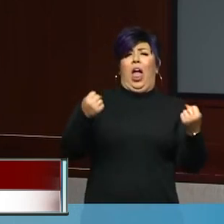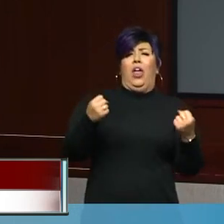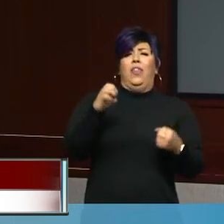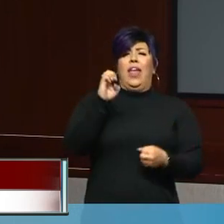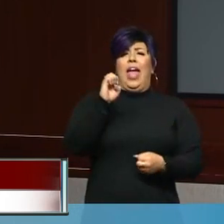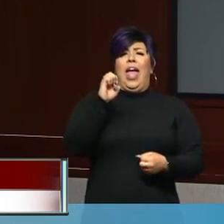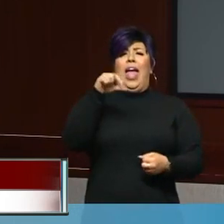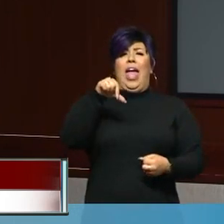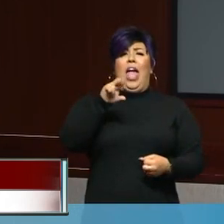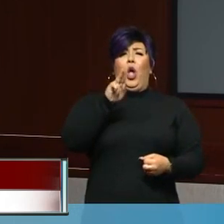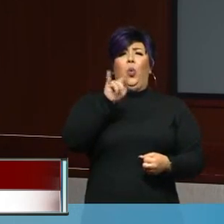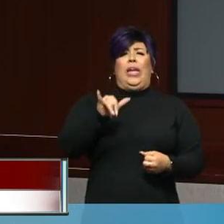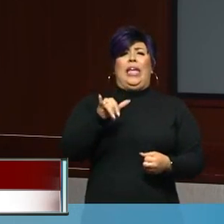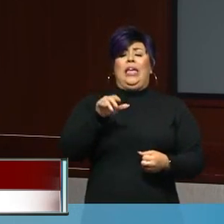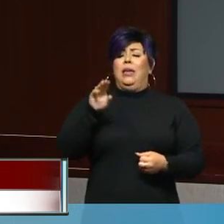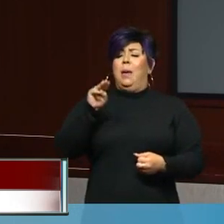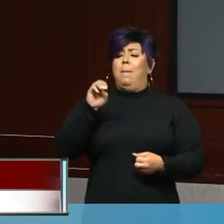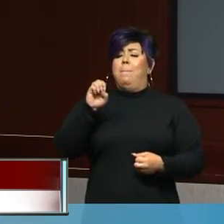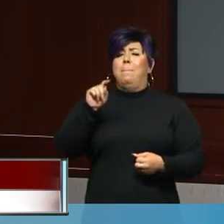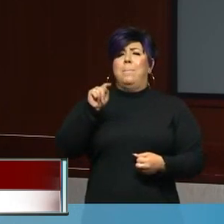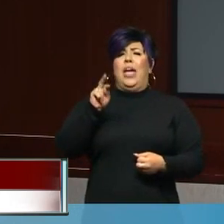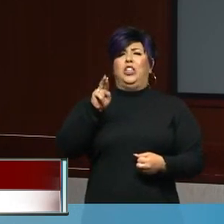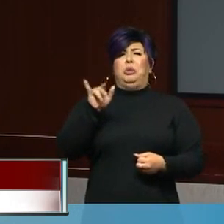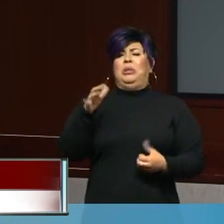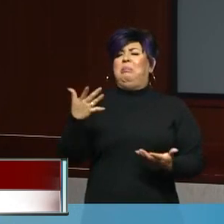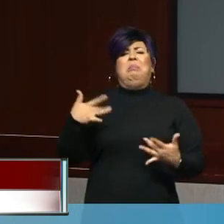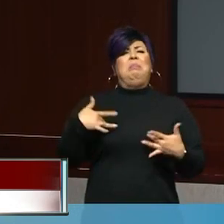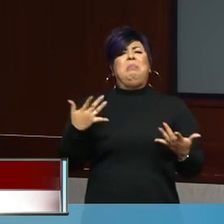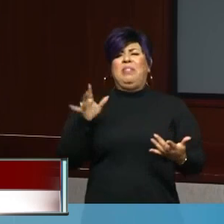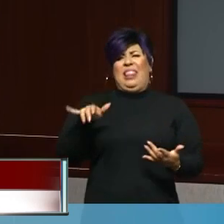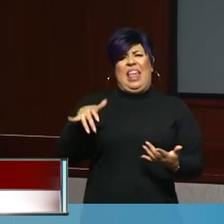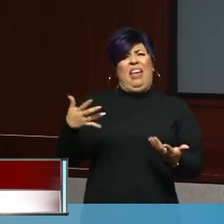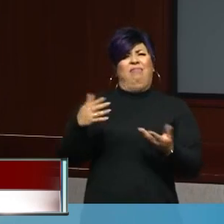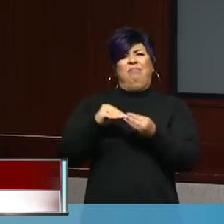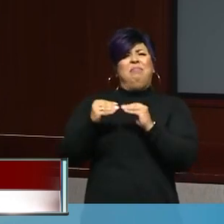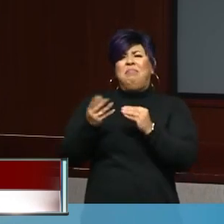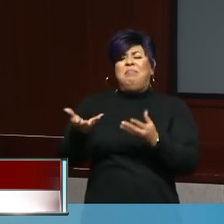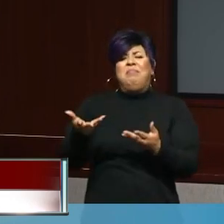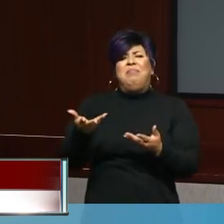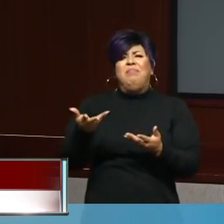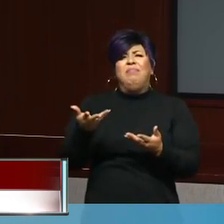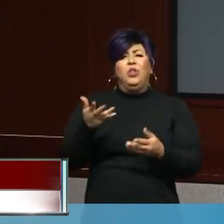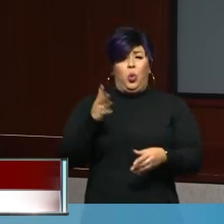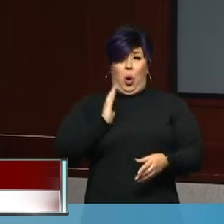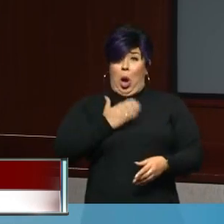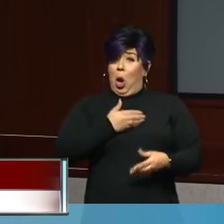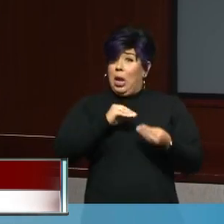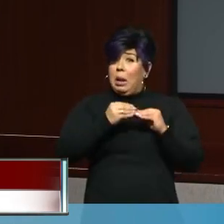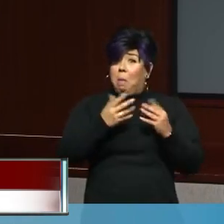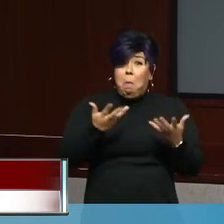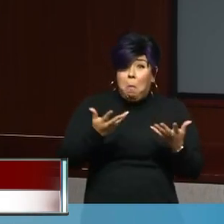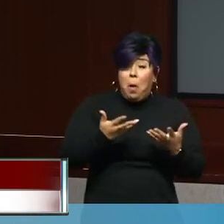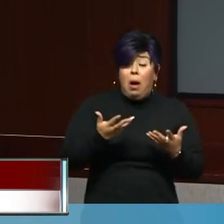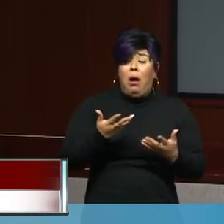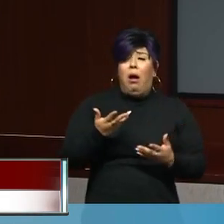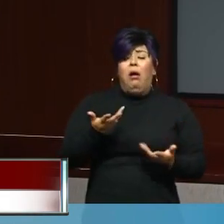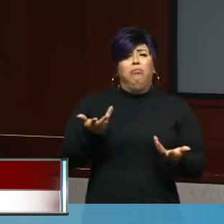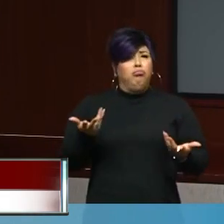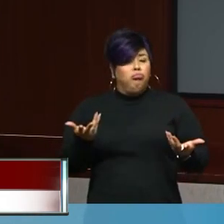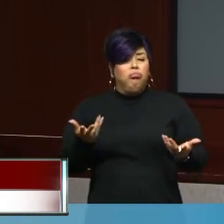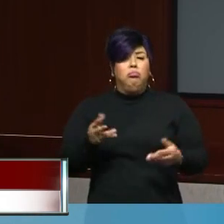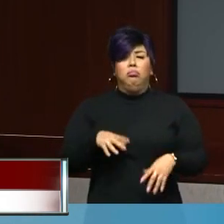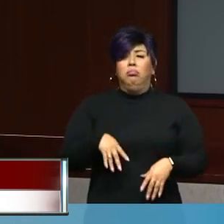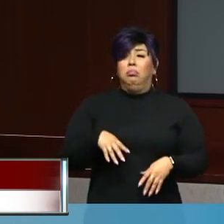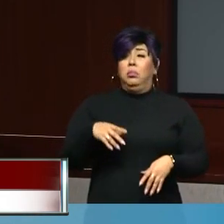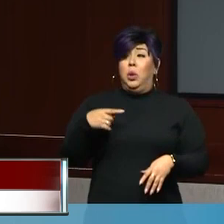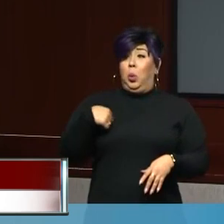for going over this again, but I just wanted somebody to talk about what our number was for that health equity metric, and if we have